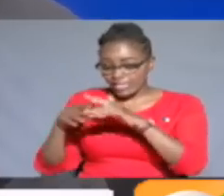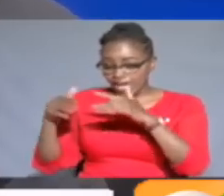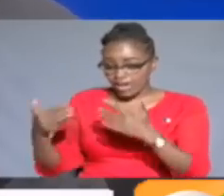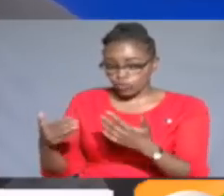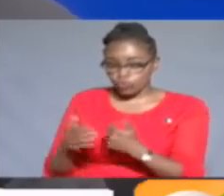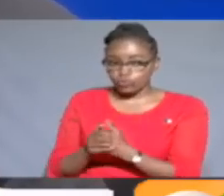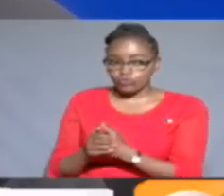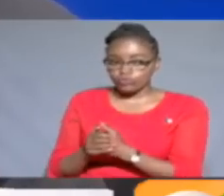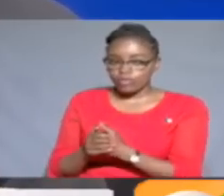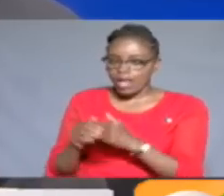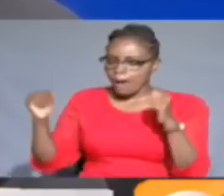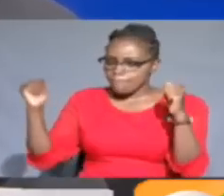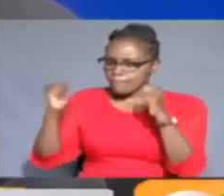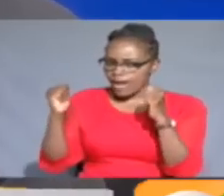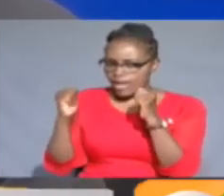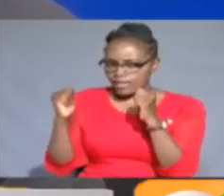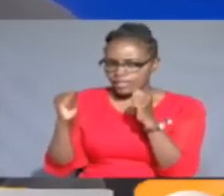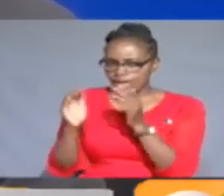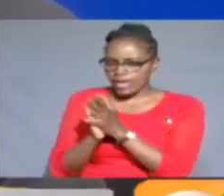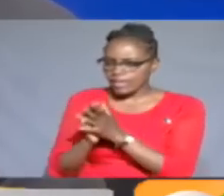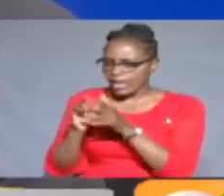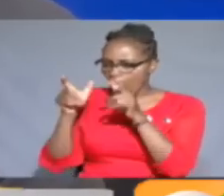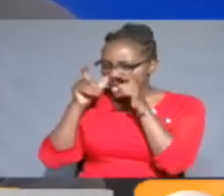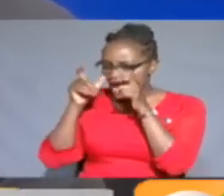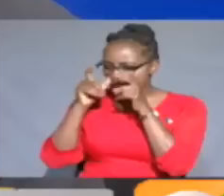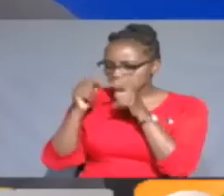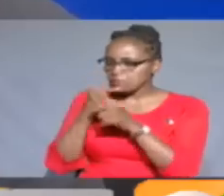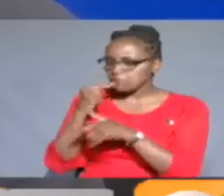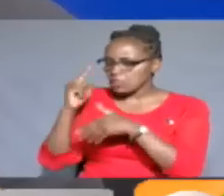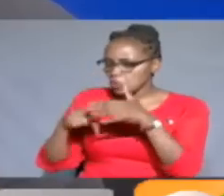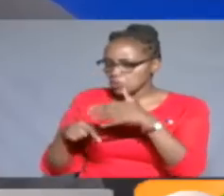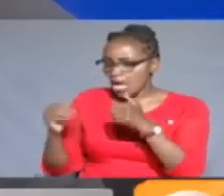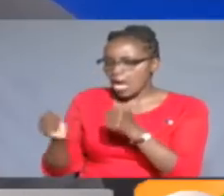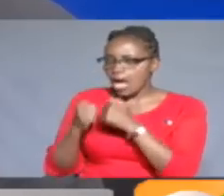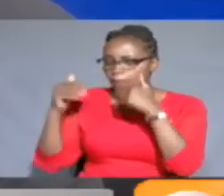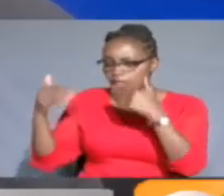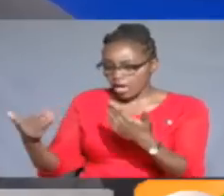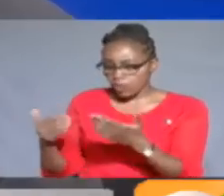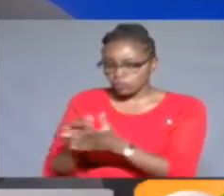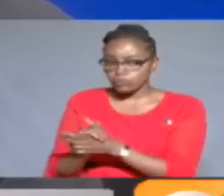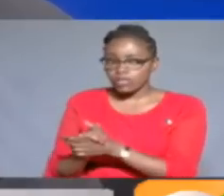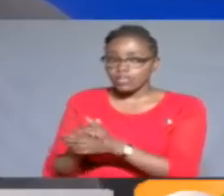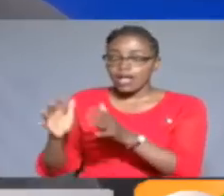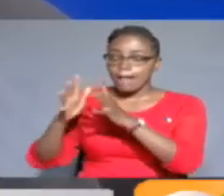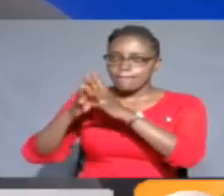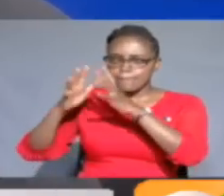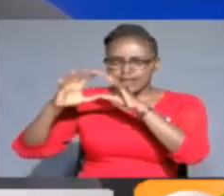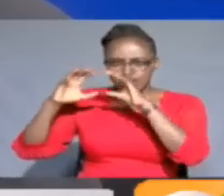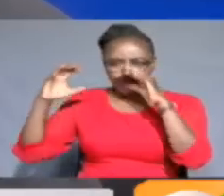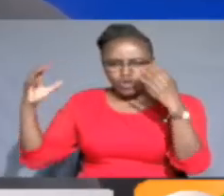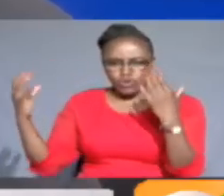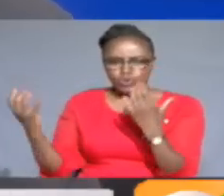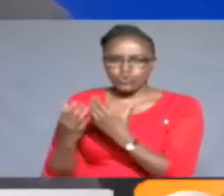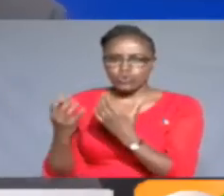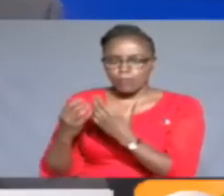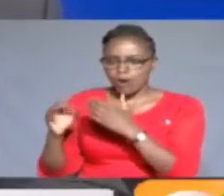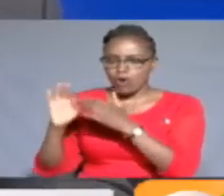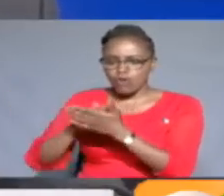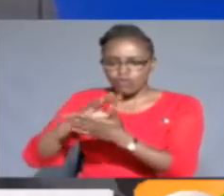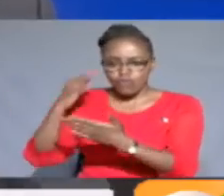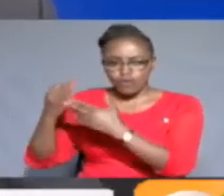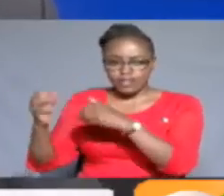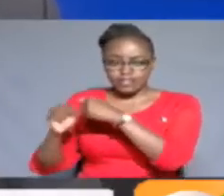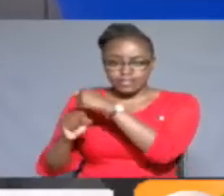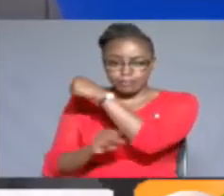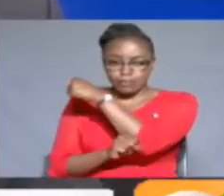Now, malaria and HIV, I'll tell you how it happened. It was a big global fund support.